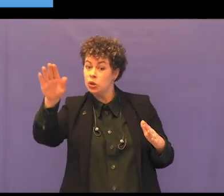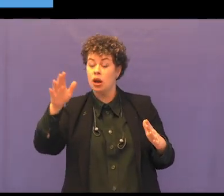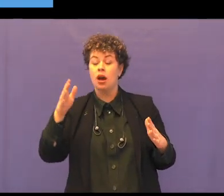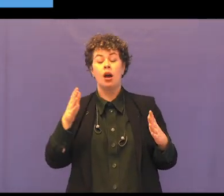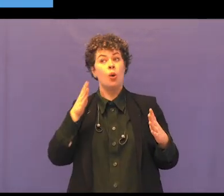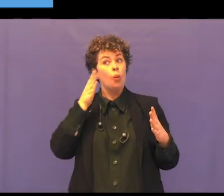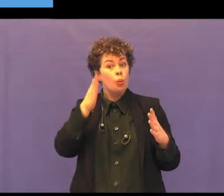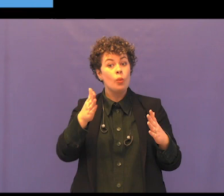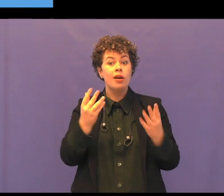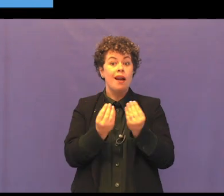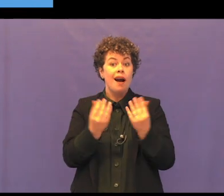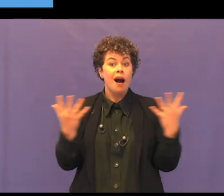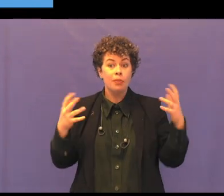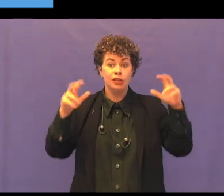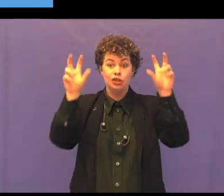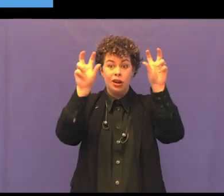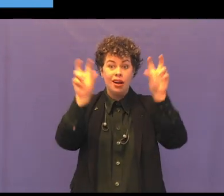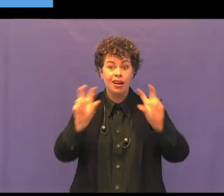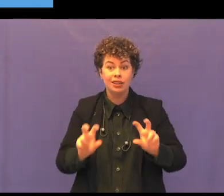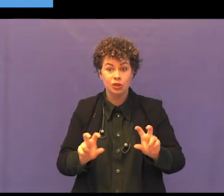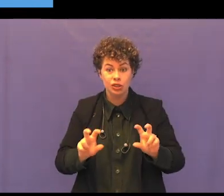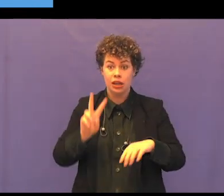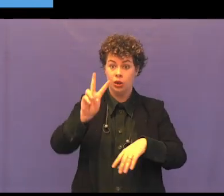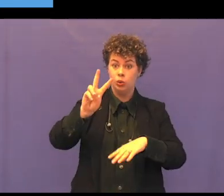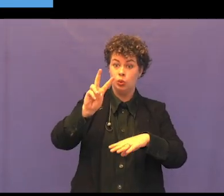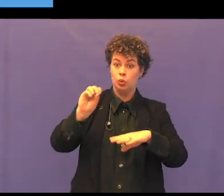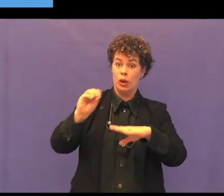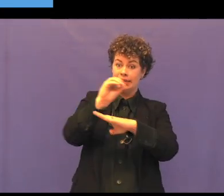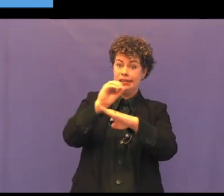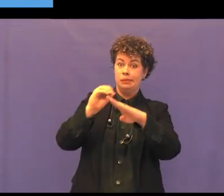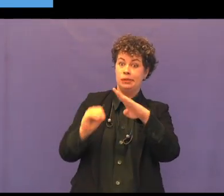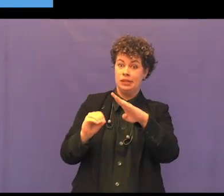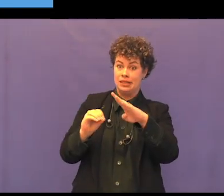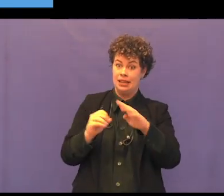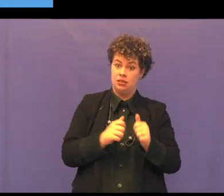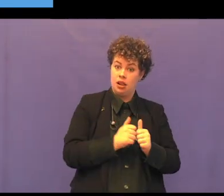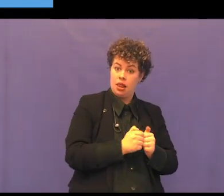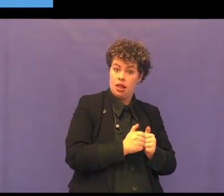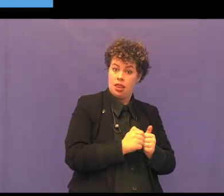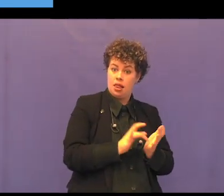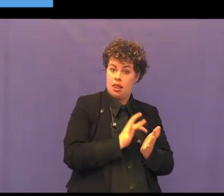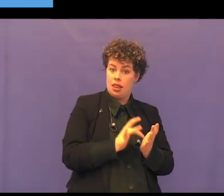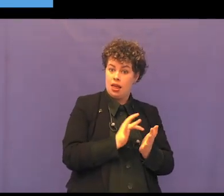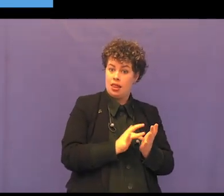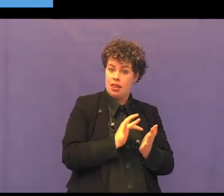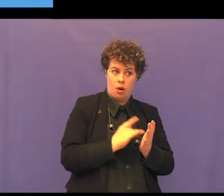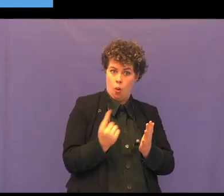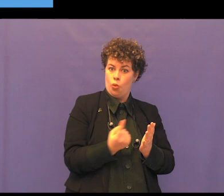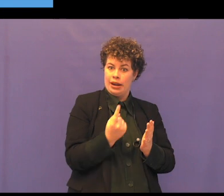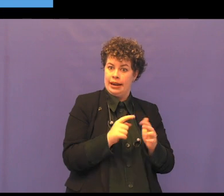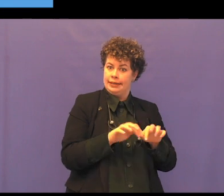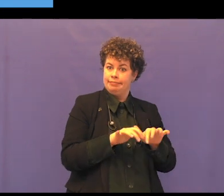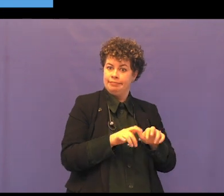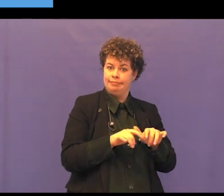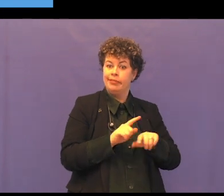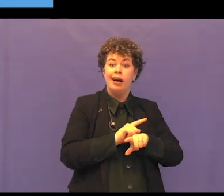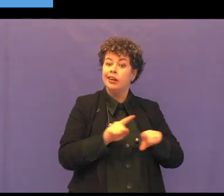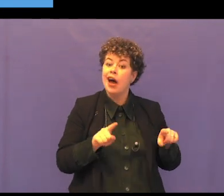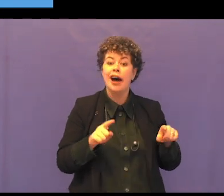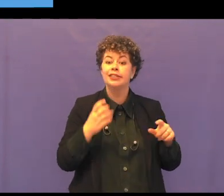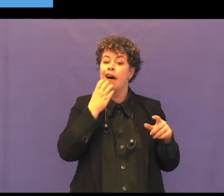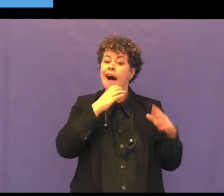our electricity by 2025, the ICT industry. This is increasing